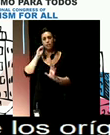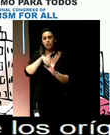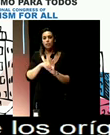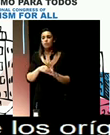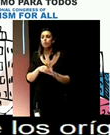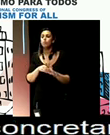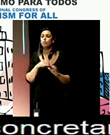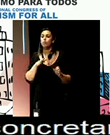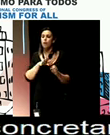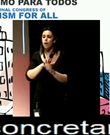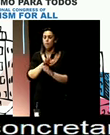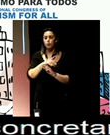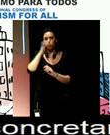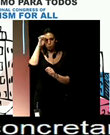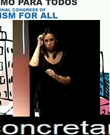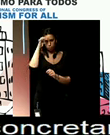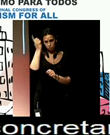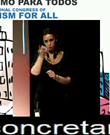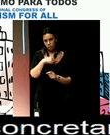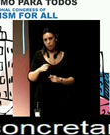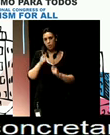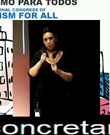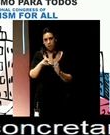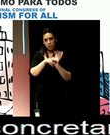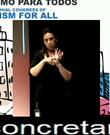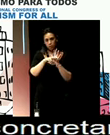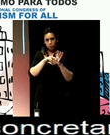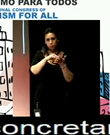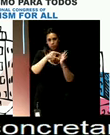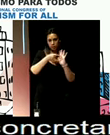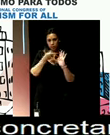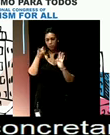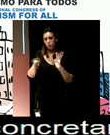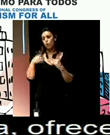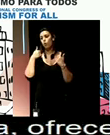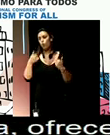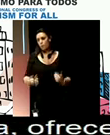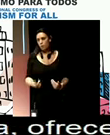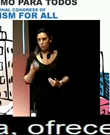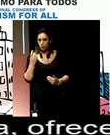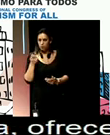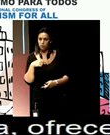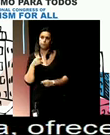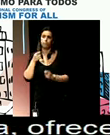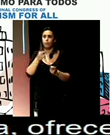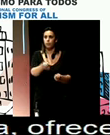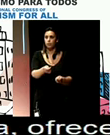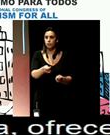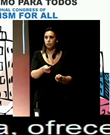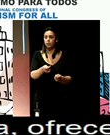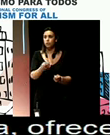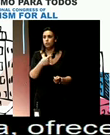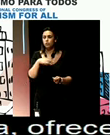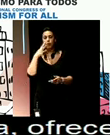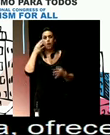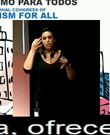Above all in the cultural sector, and we offer technical and human resources that are very necessary.